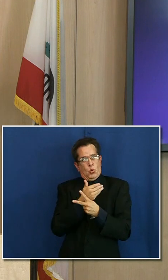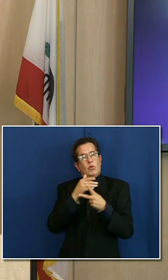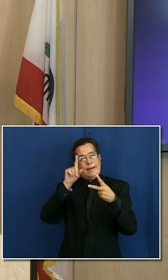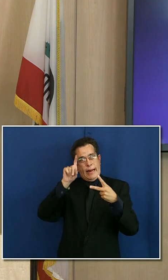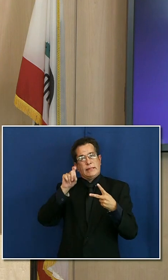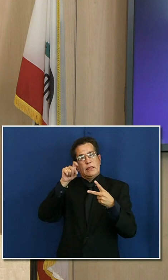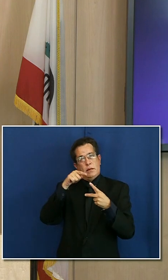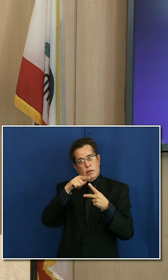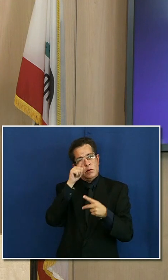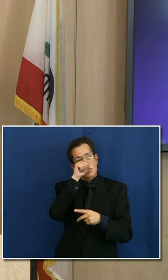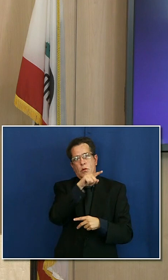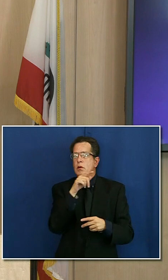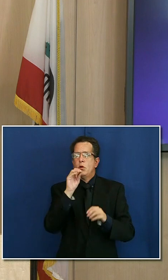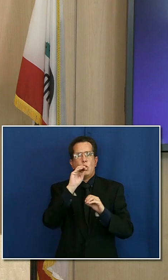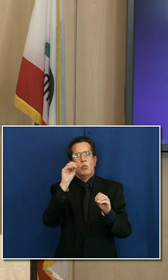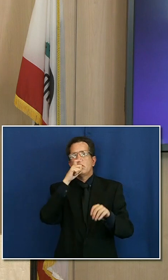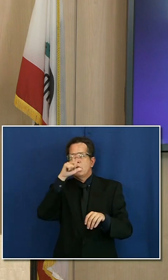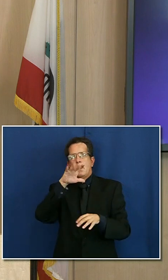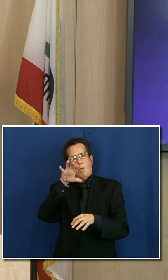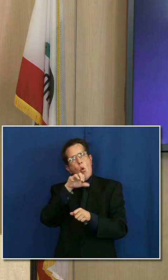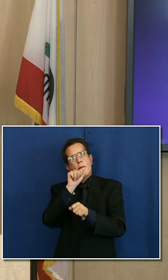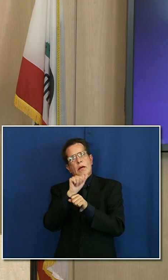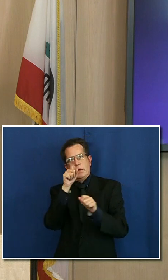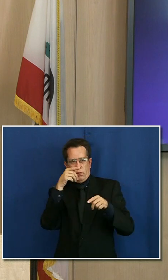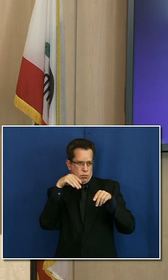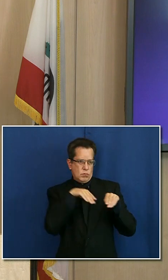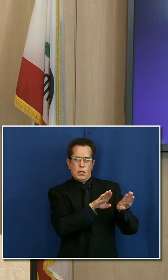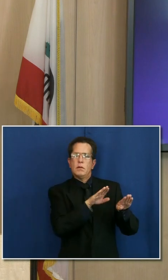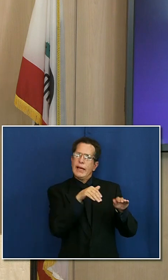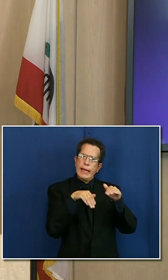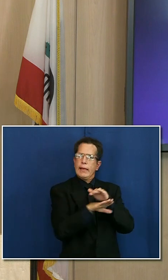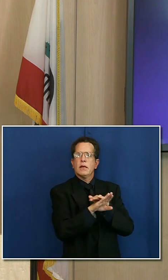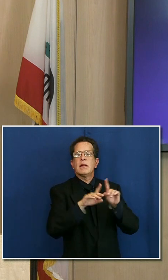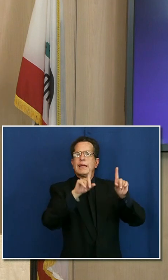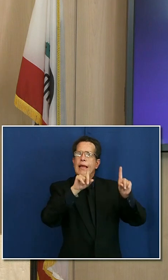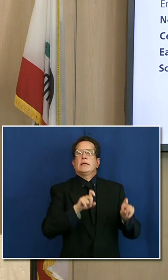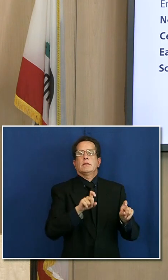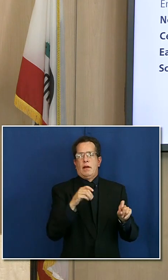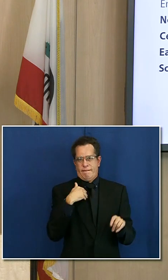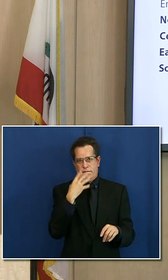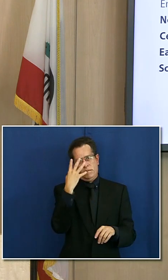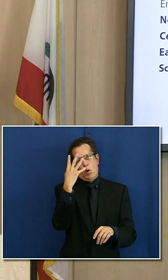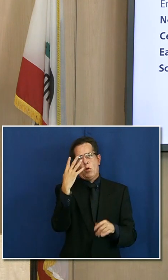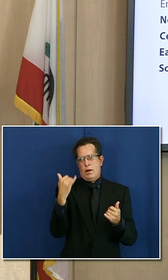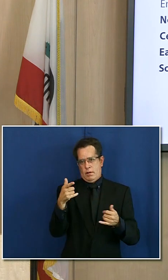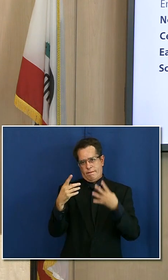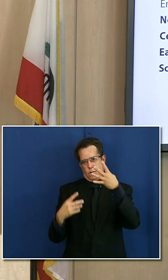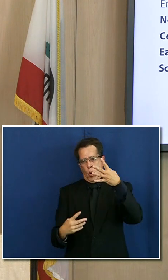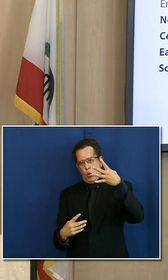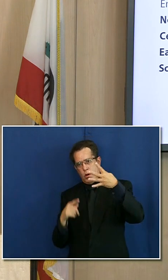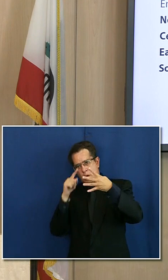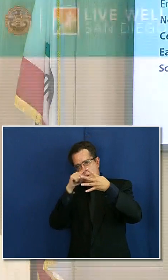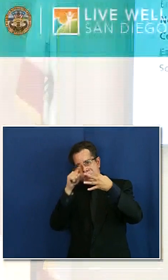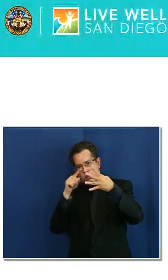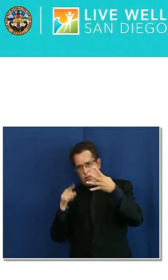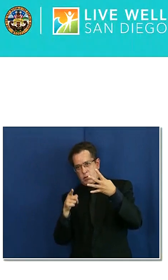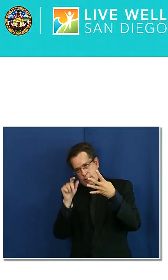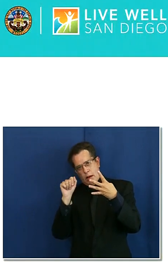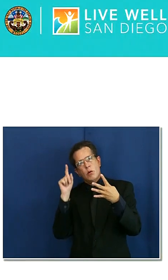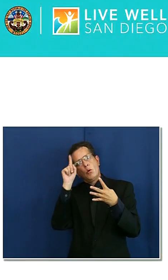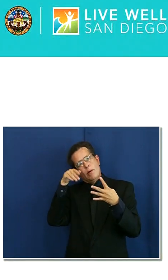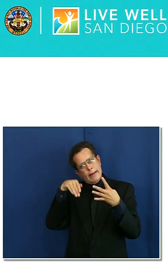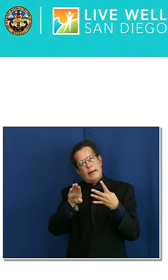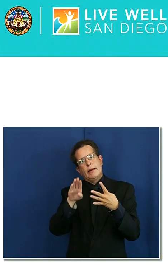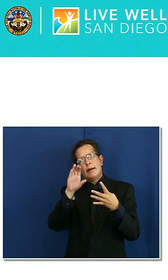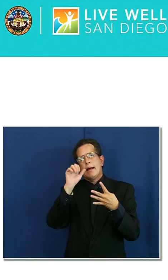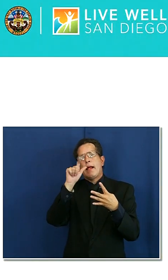that are available for no appointment necessary. These are drop-in testing locations. We have 4 of them, which you see on the screen right there. One in